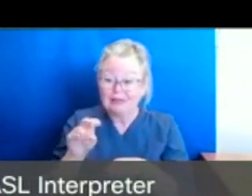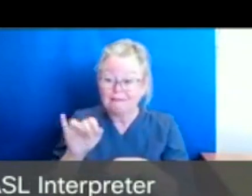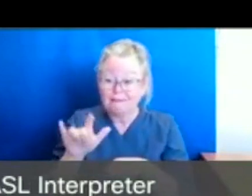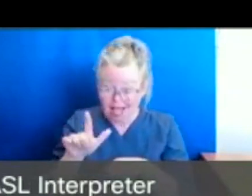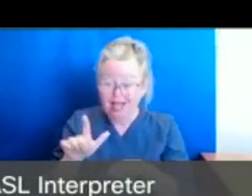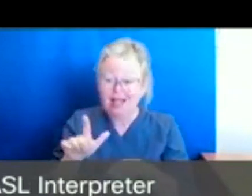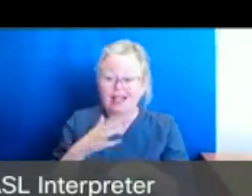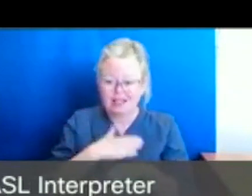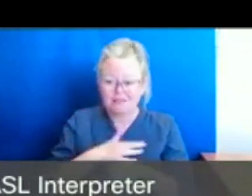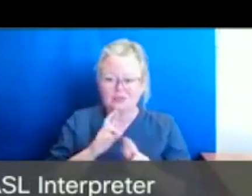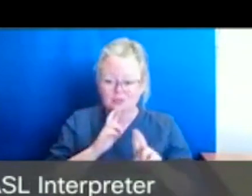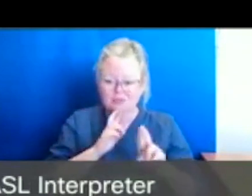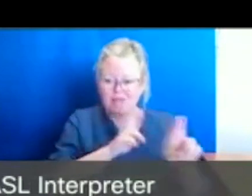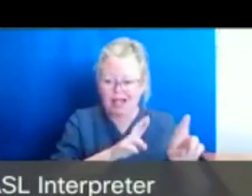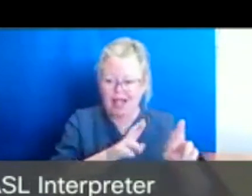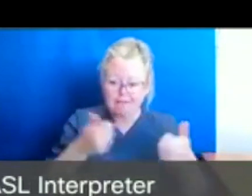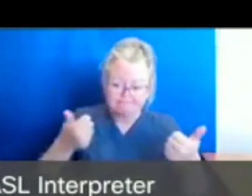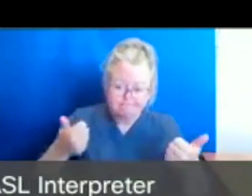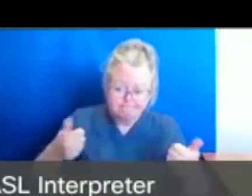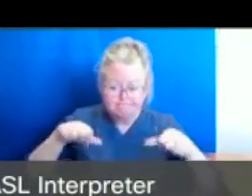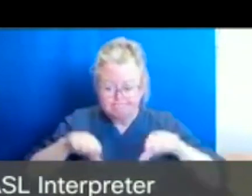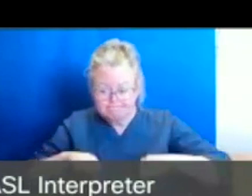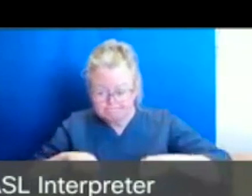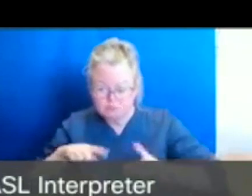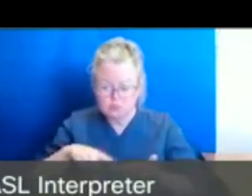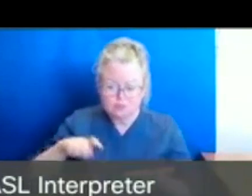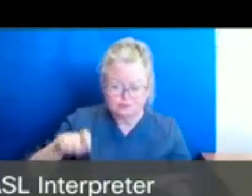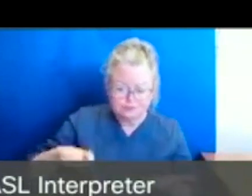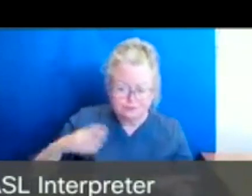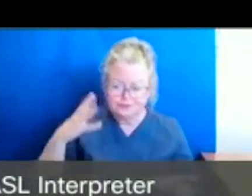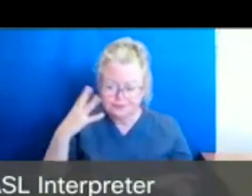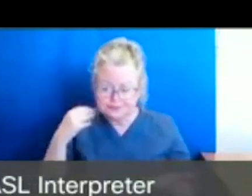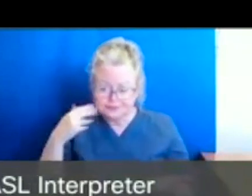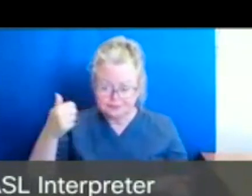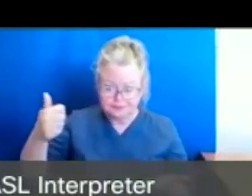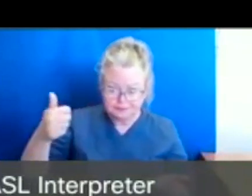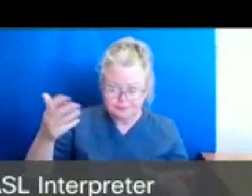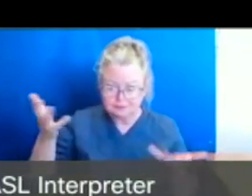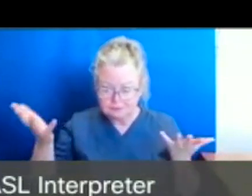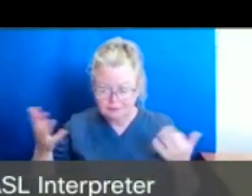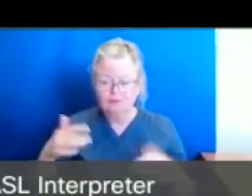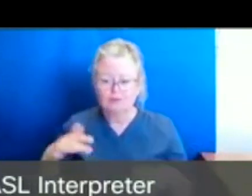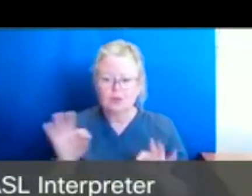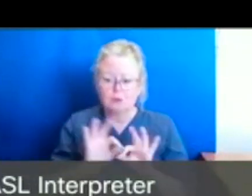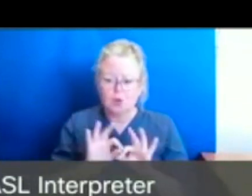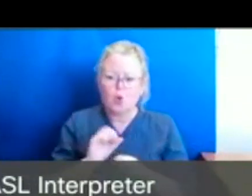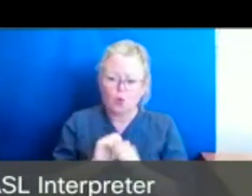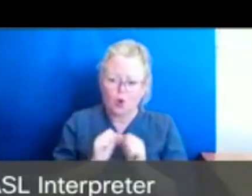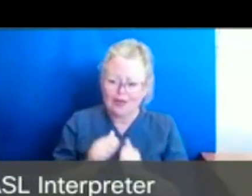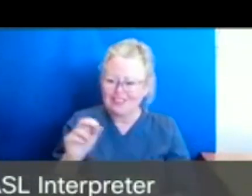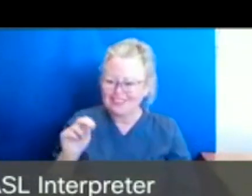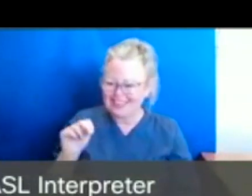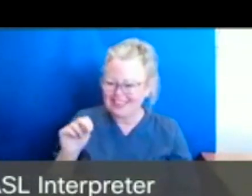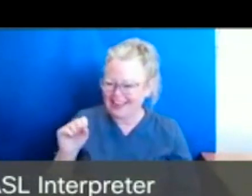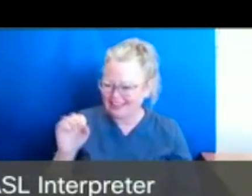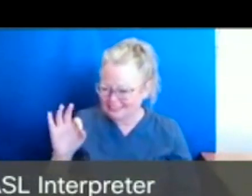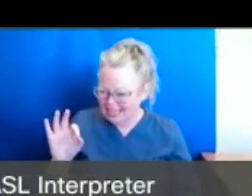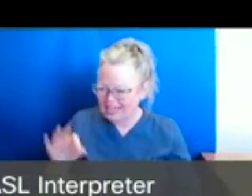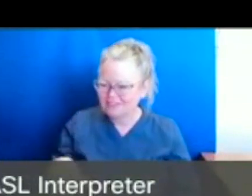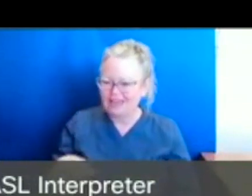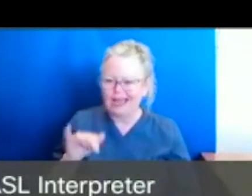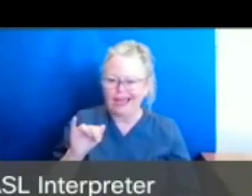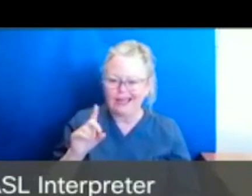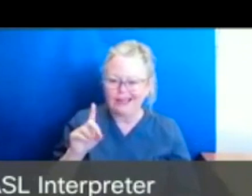you were invited, and we will continue to work with IES NSF and other funders of important